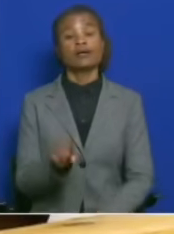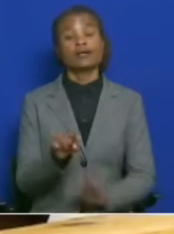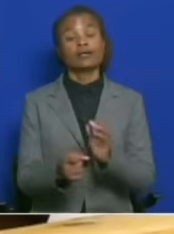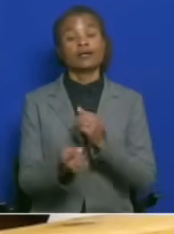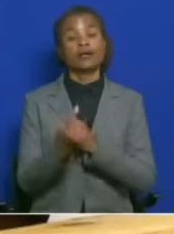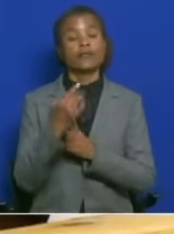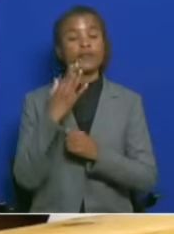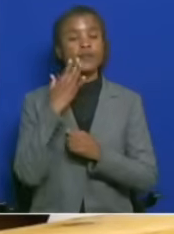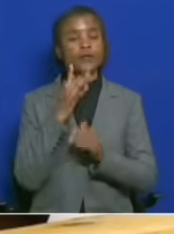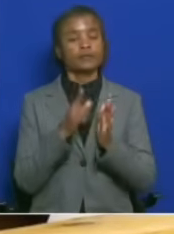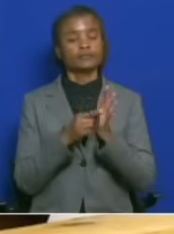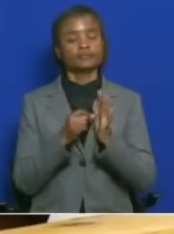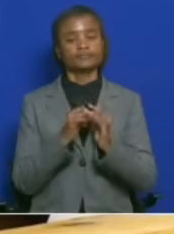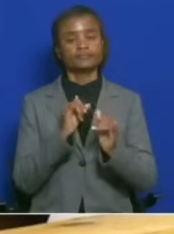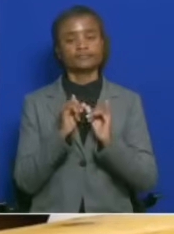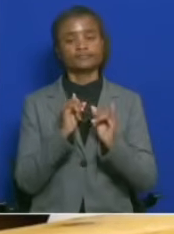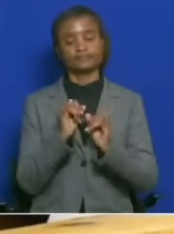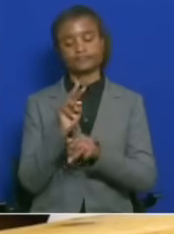2021.